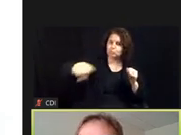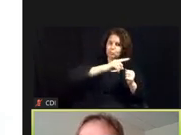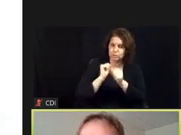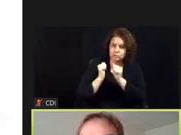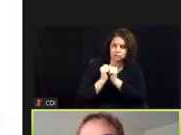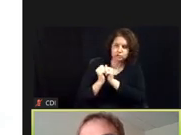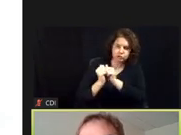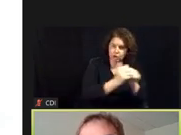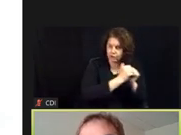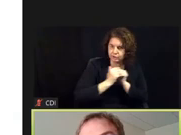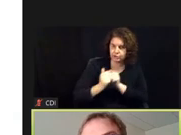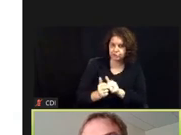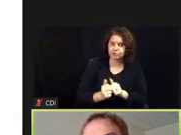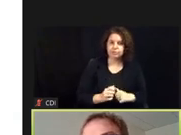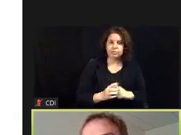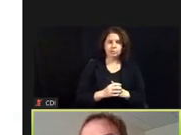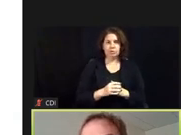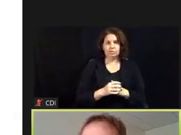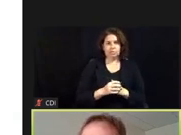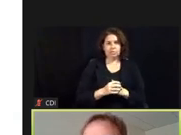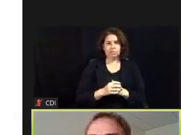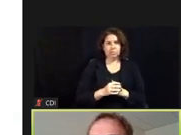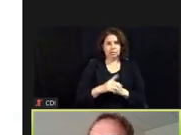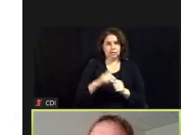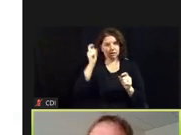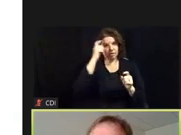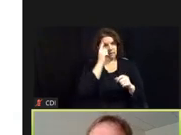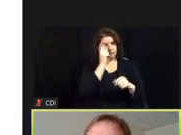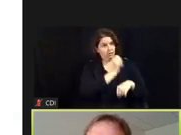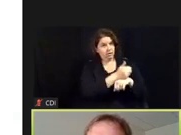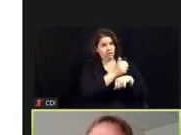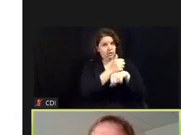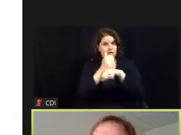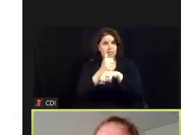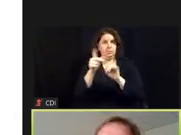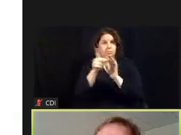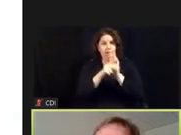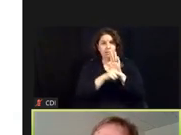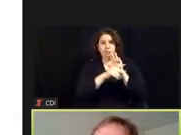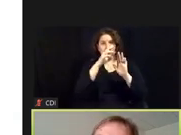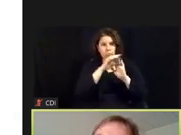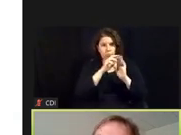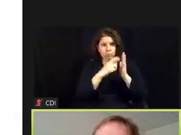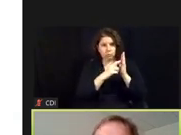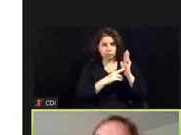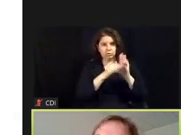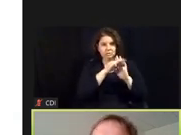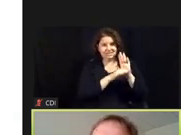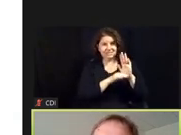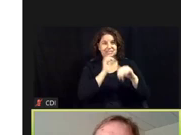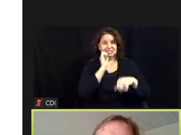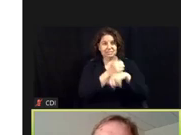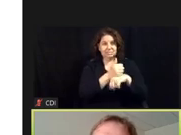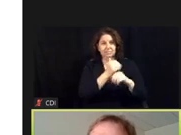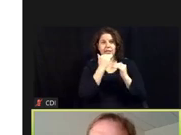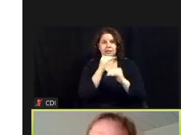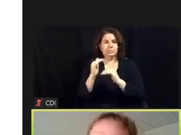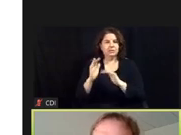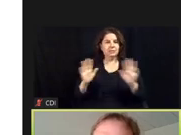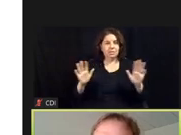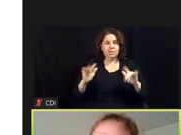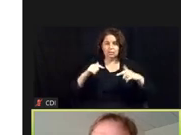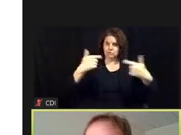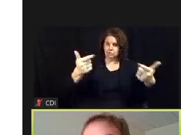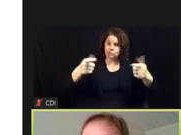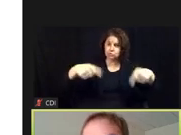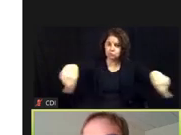placed by public health in terms of orders and limitations, where there's going to be more and more responsibility